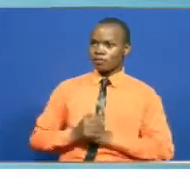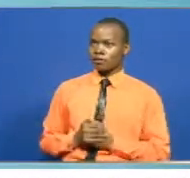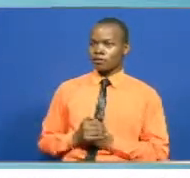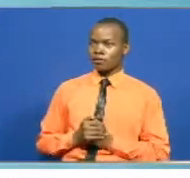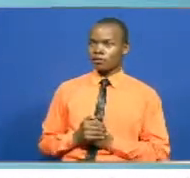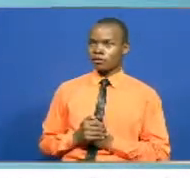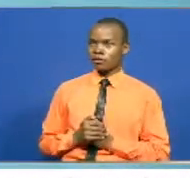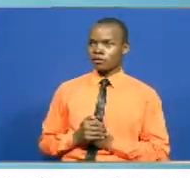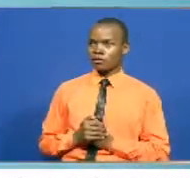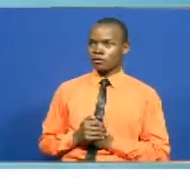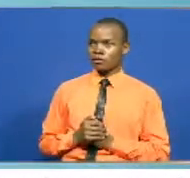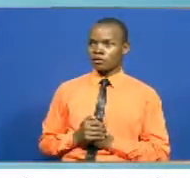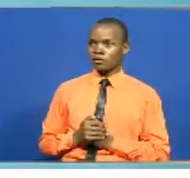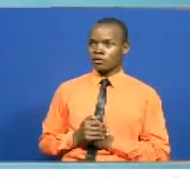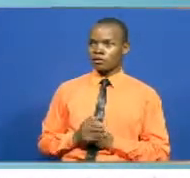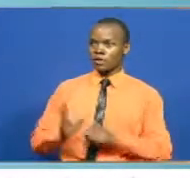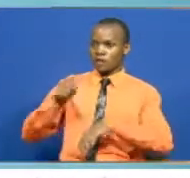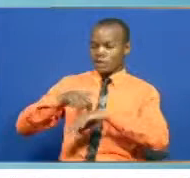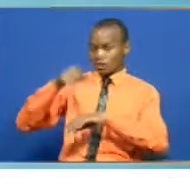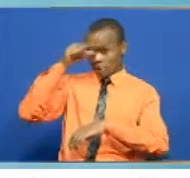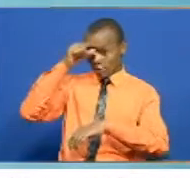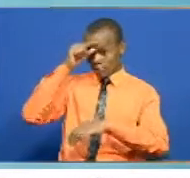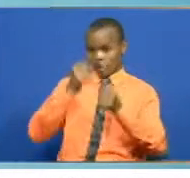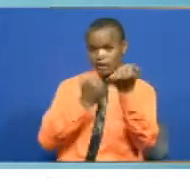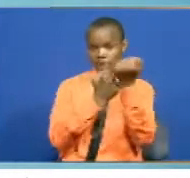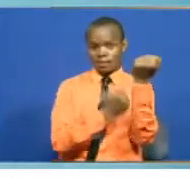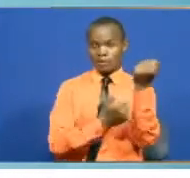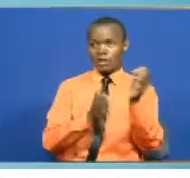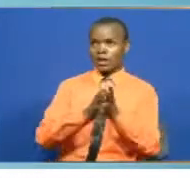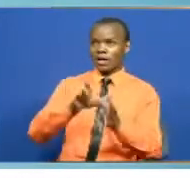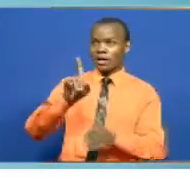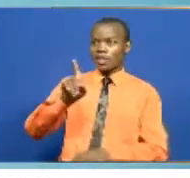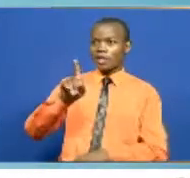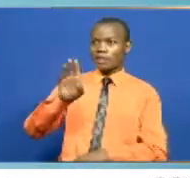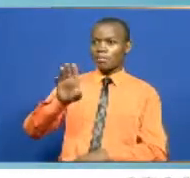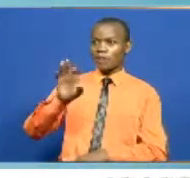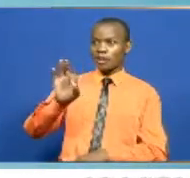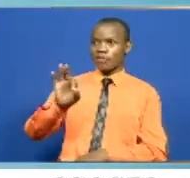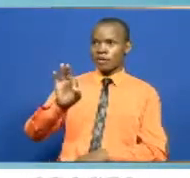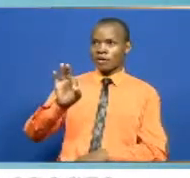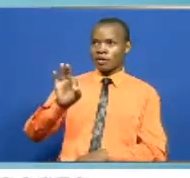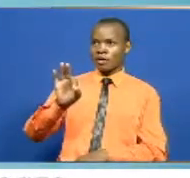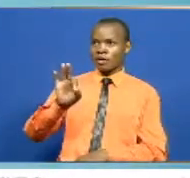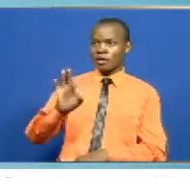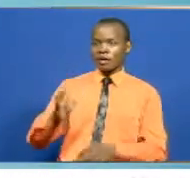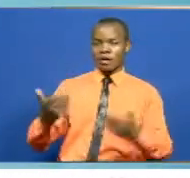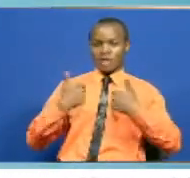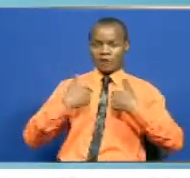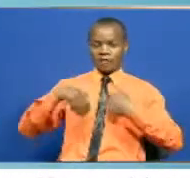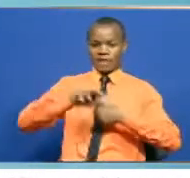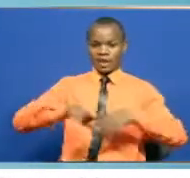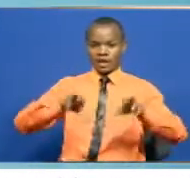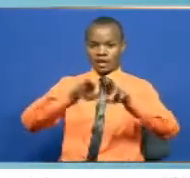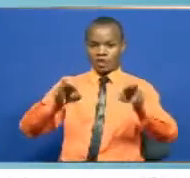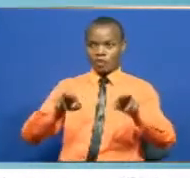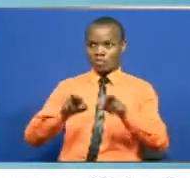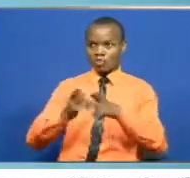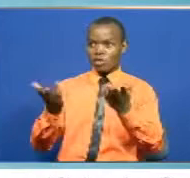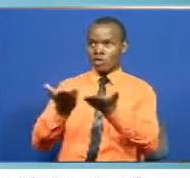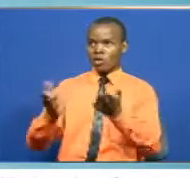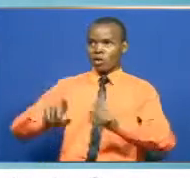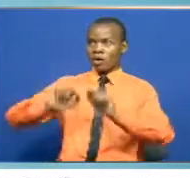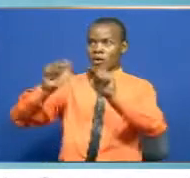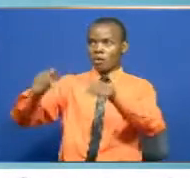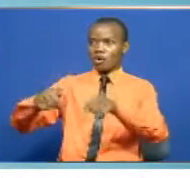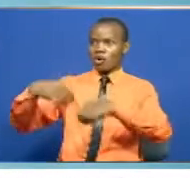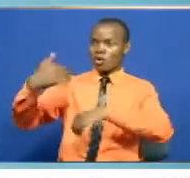with the help from the government and from the KBF. We have a weight room that they set up for us. We are going there every